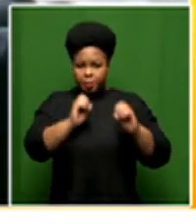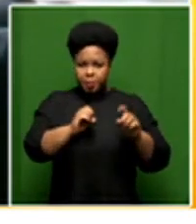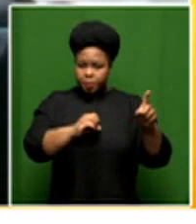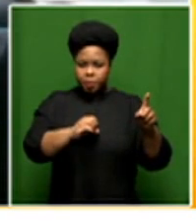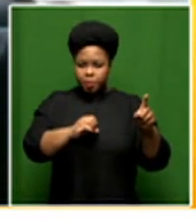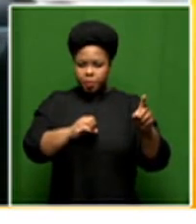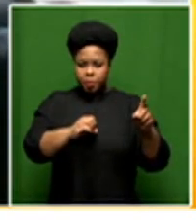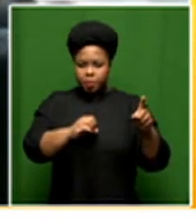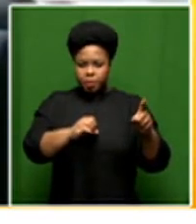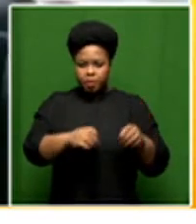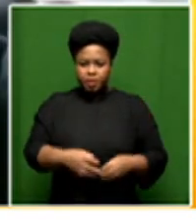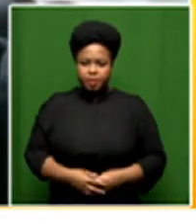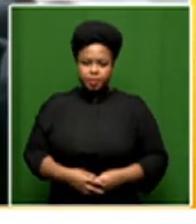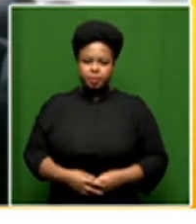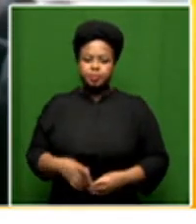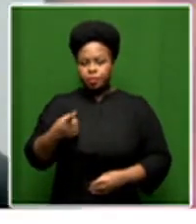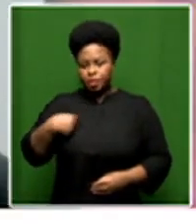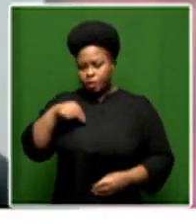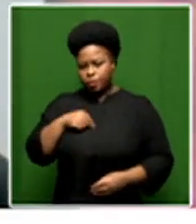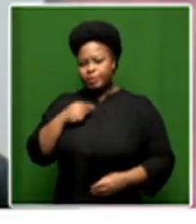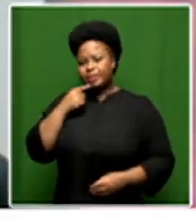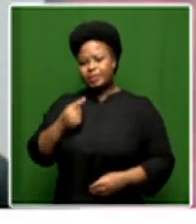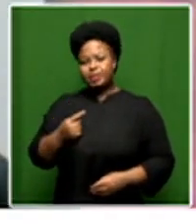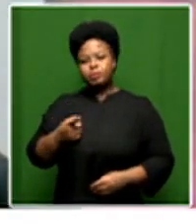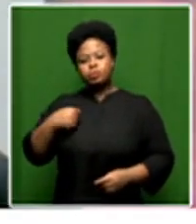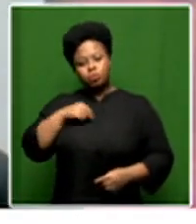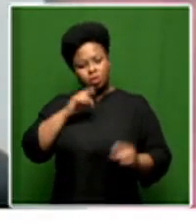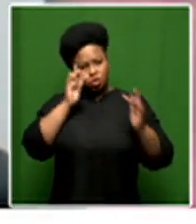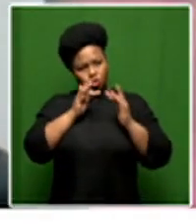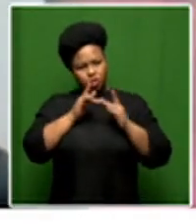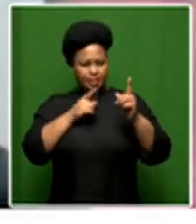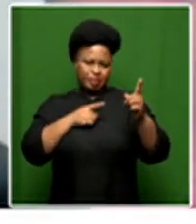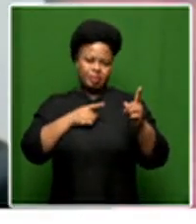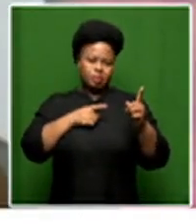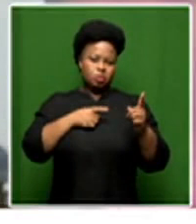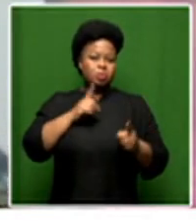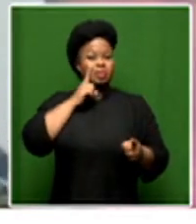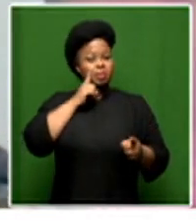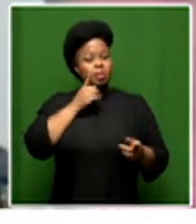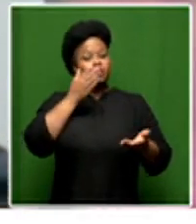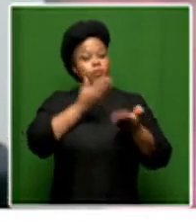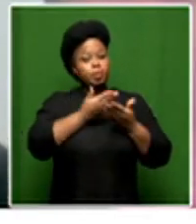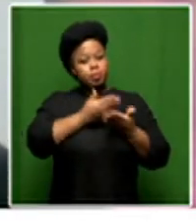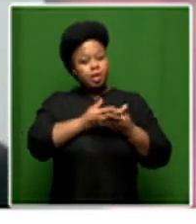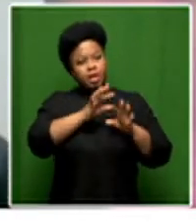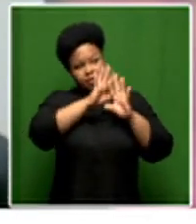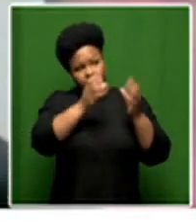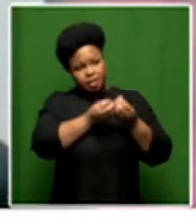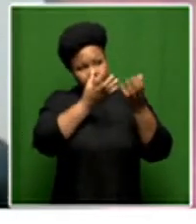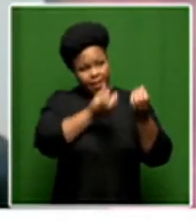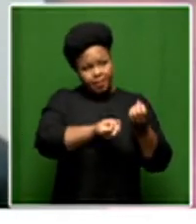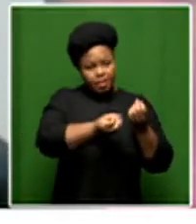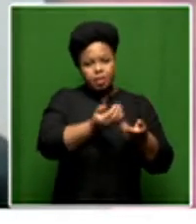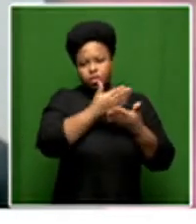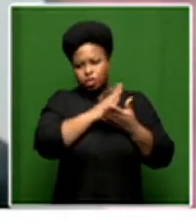with them? We are saying that we have been engaging with them on the possibility of sharing what they have with South